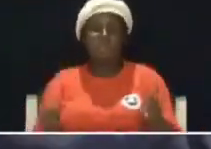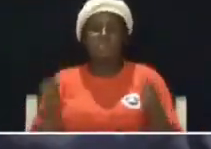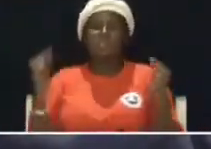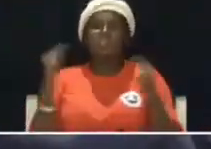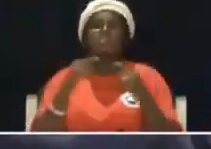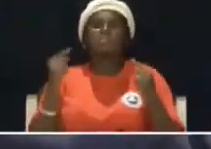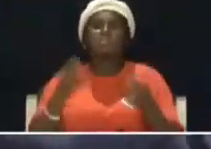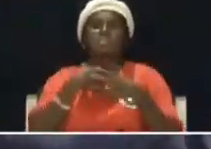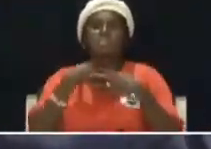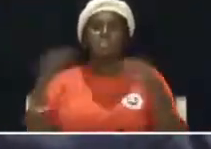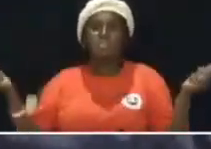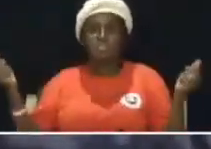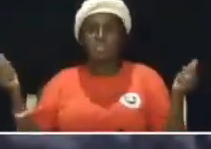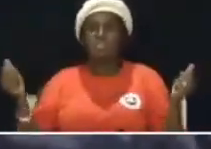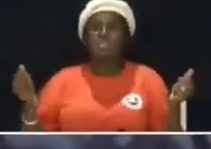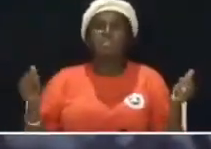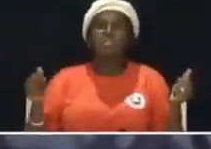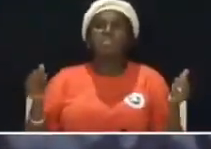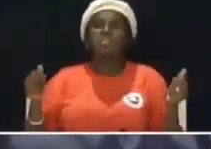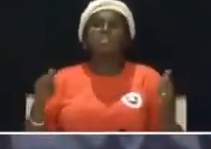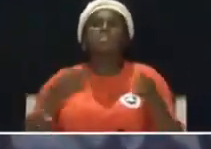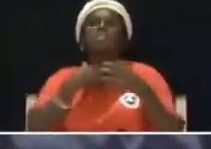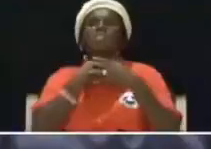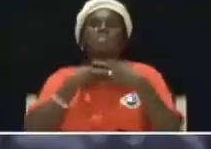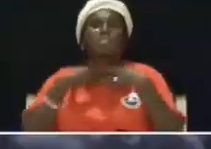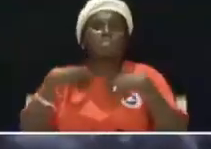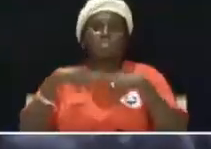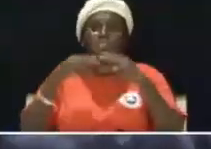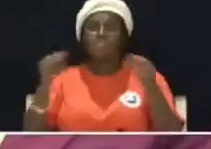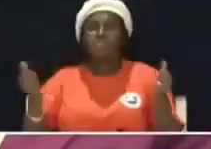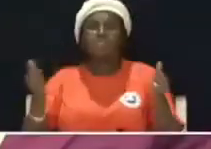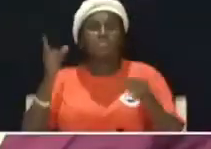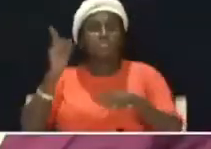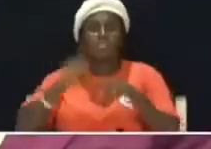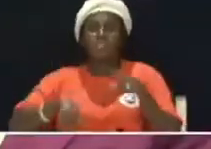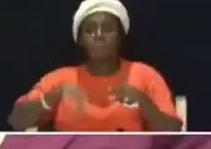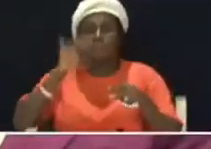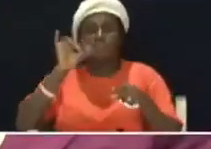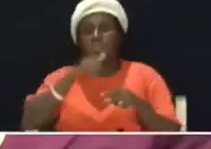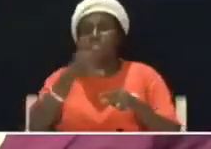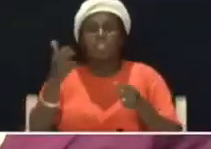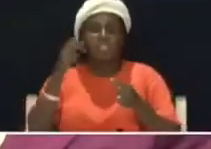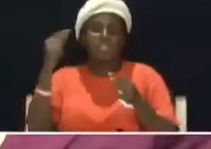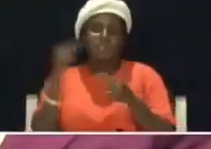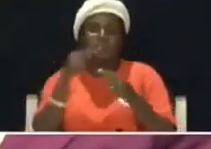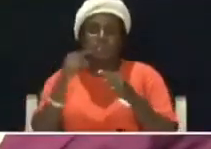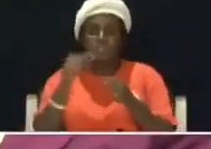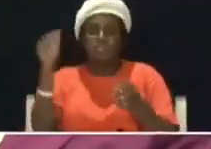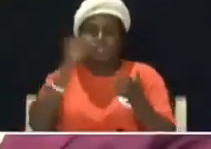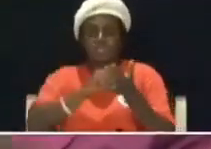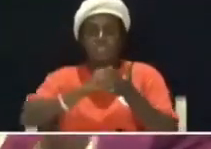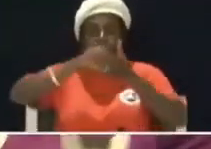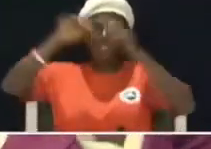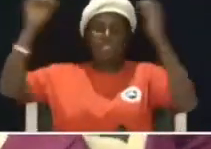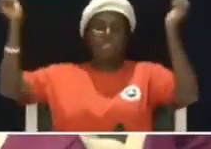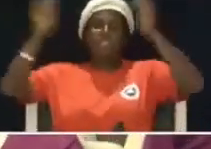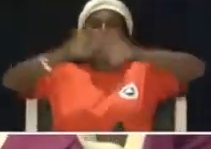disappeared, and the bone was melted. I couldn't find any pain again. Let somebody shout hallelujah.